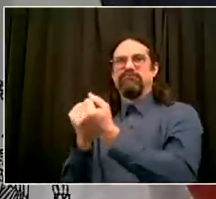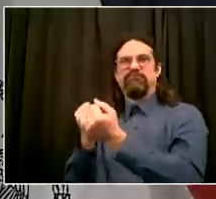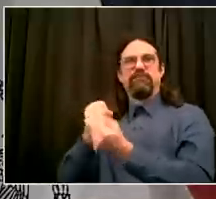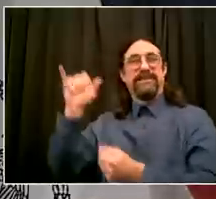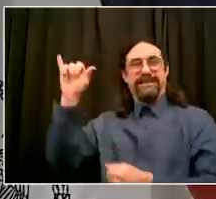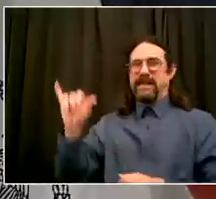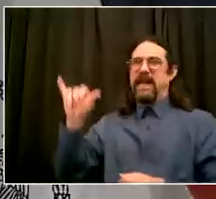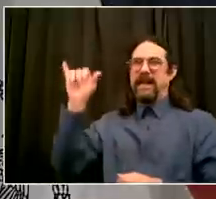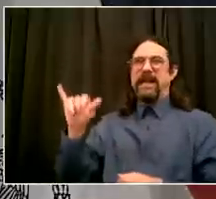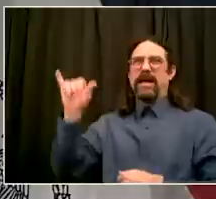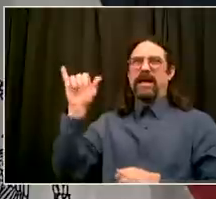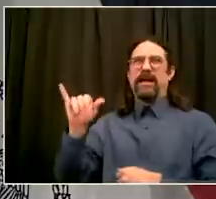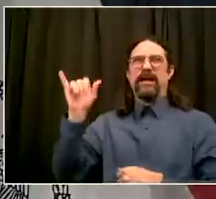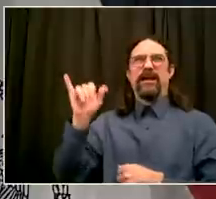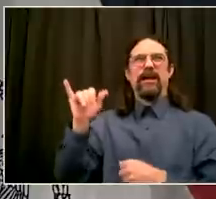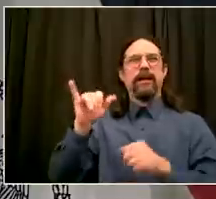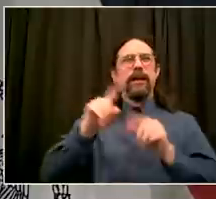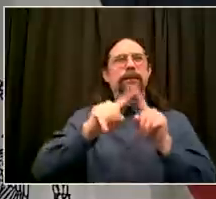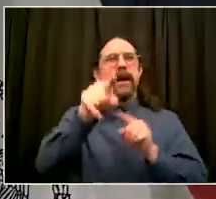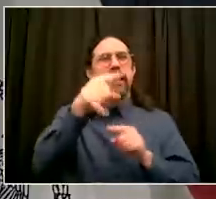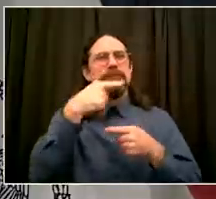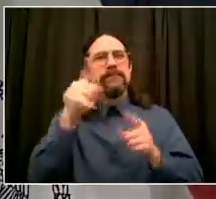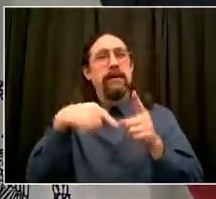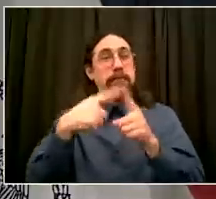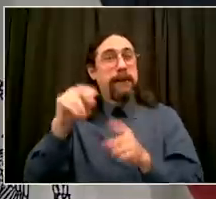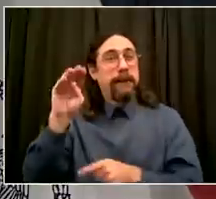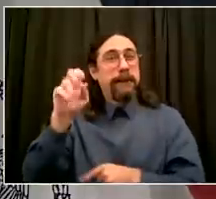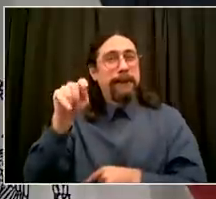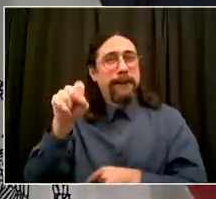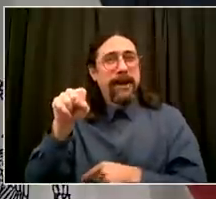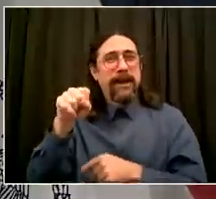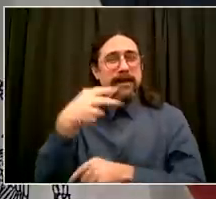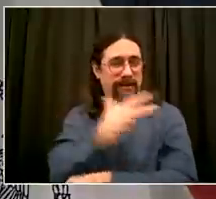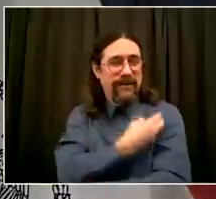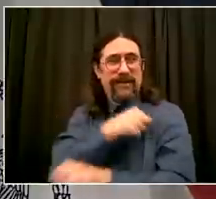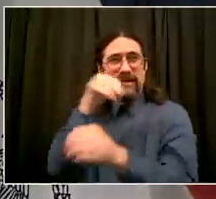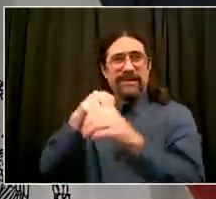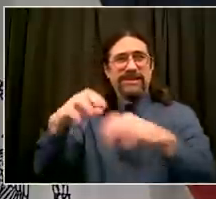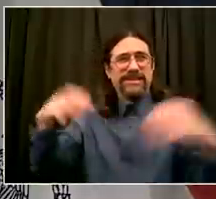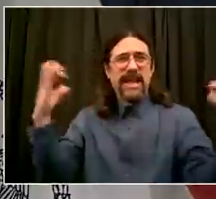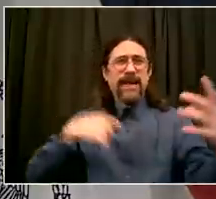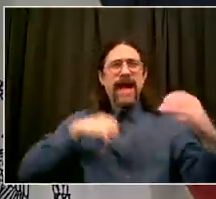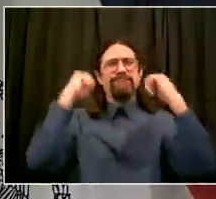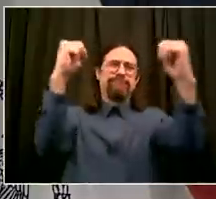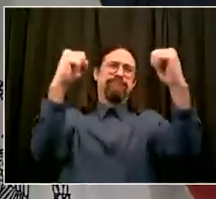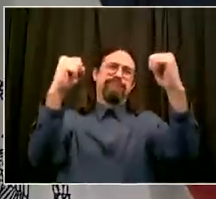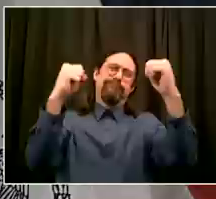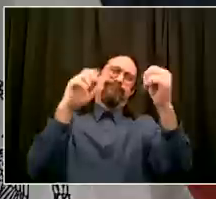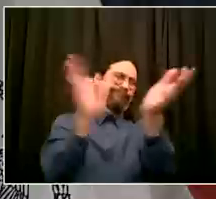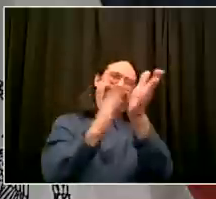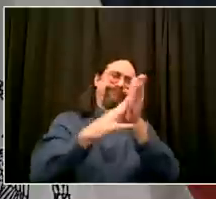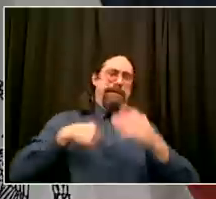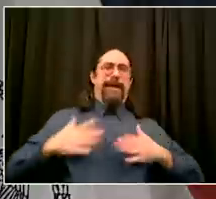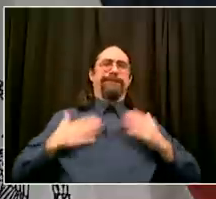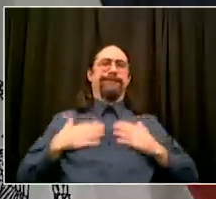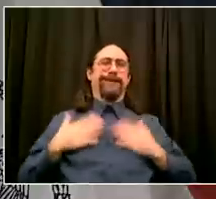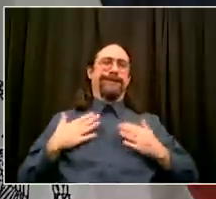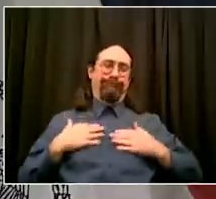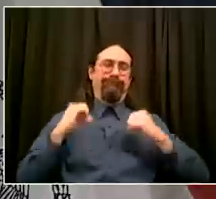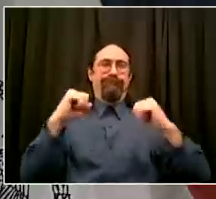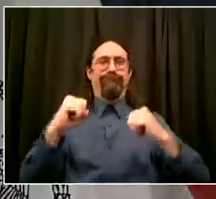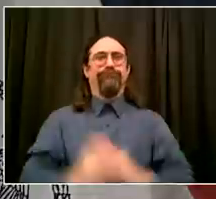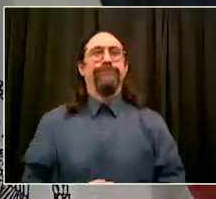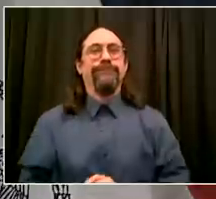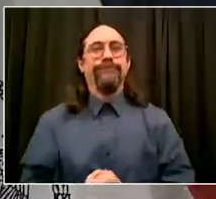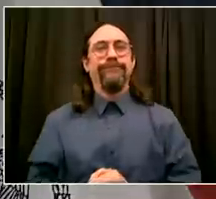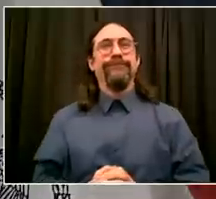let's give a shout out to the New York Mets today for stepping up. We're really happy about this. Very cool. Congratulations. I think